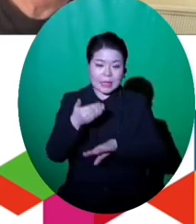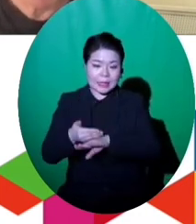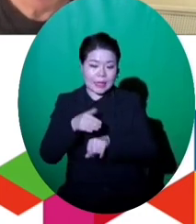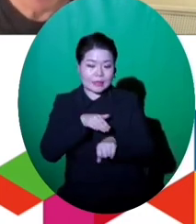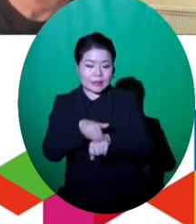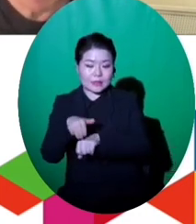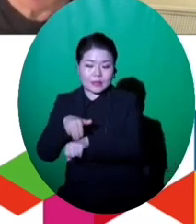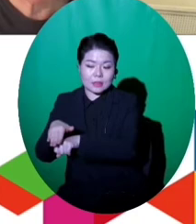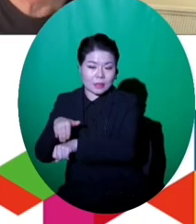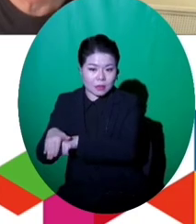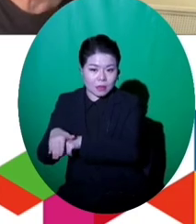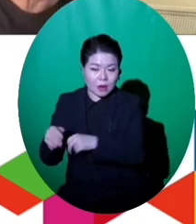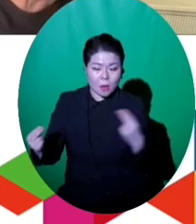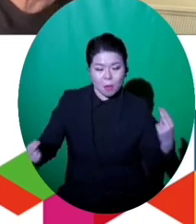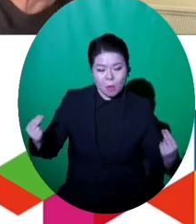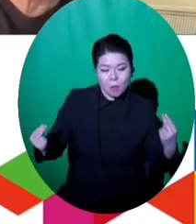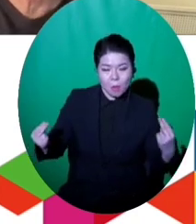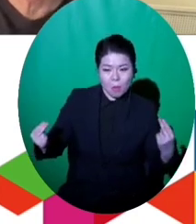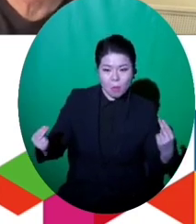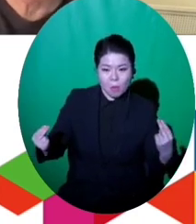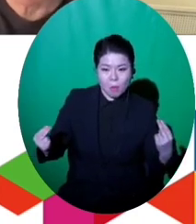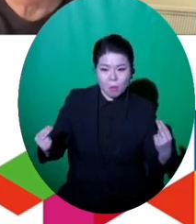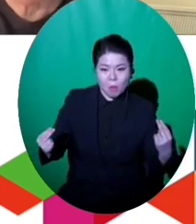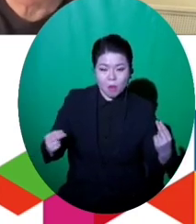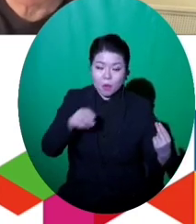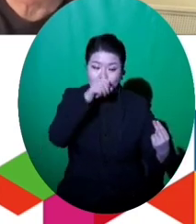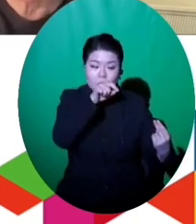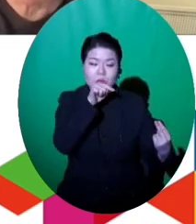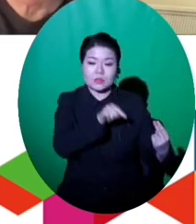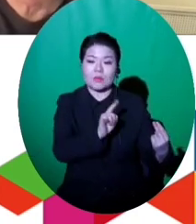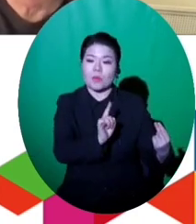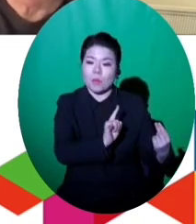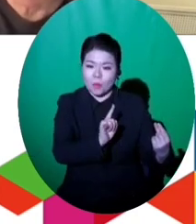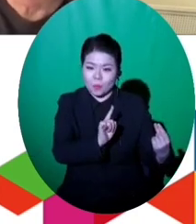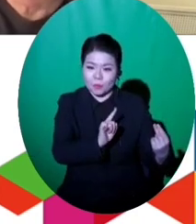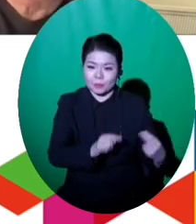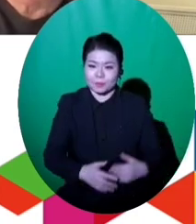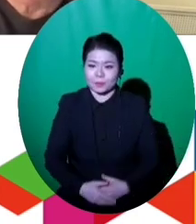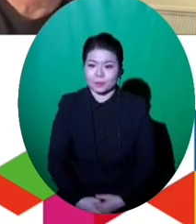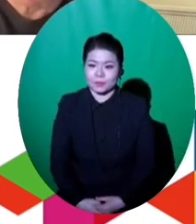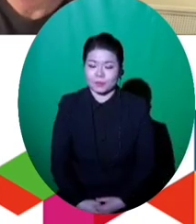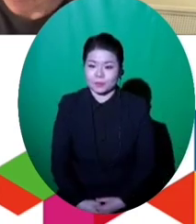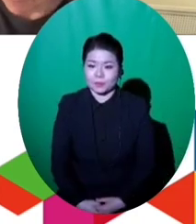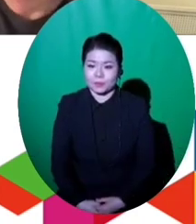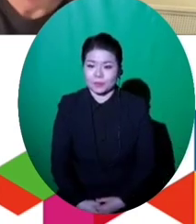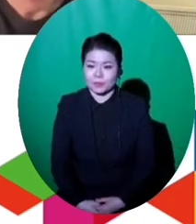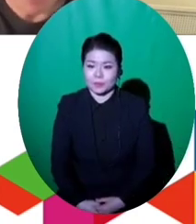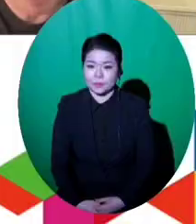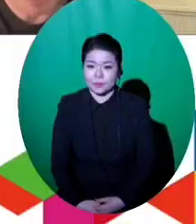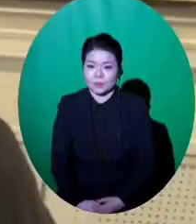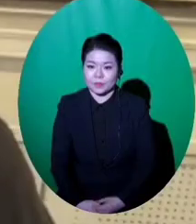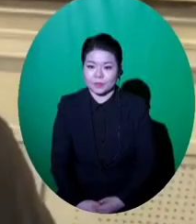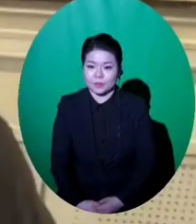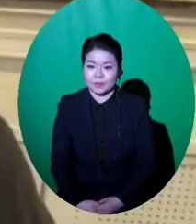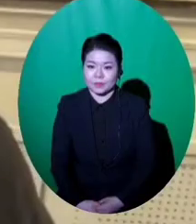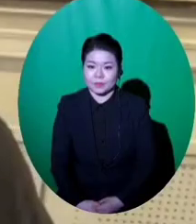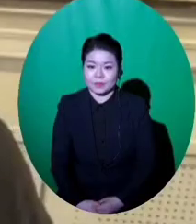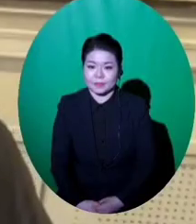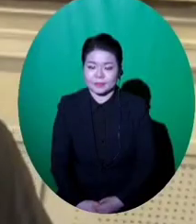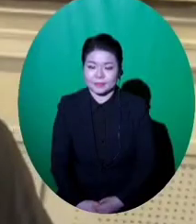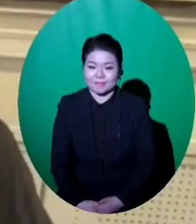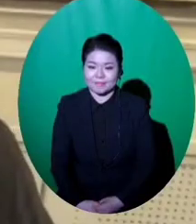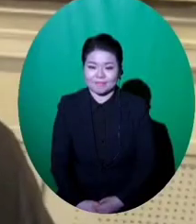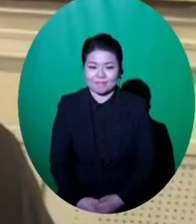benefit can you get from the talking about caring democracy? Thanks. That's a very